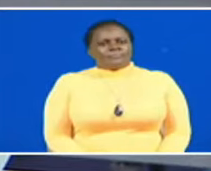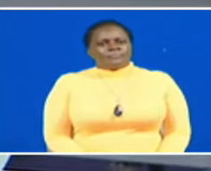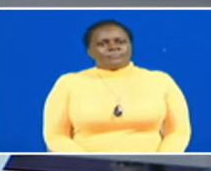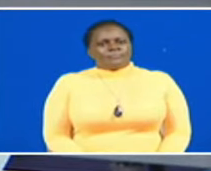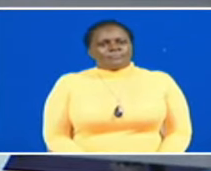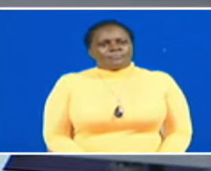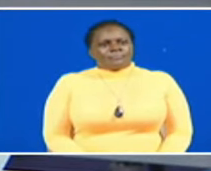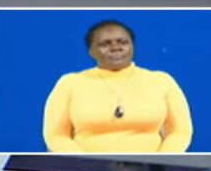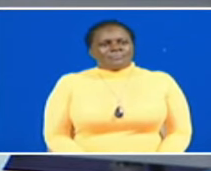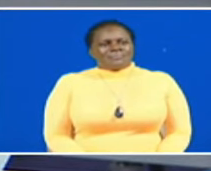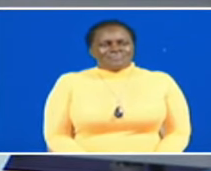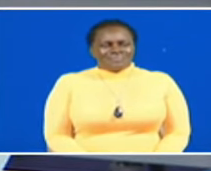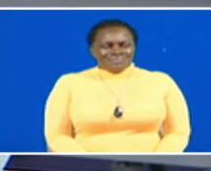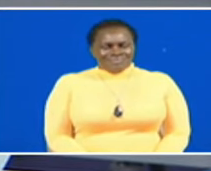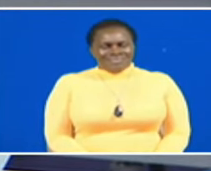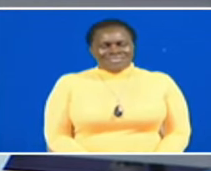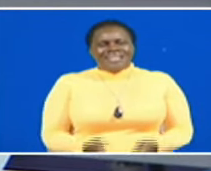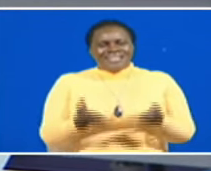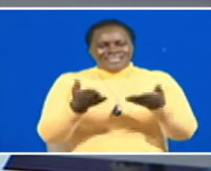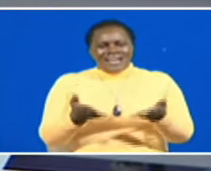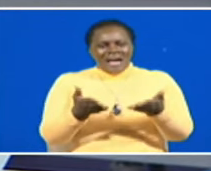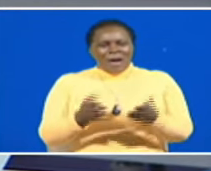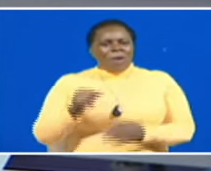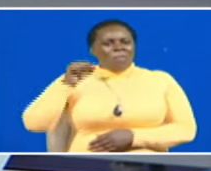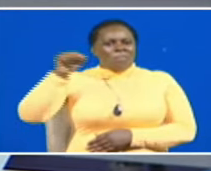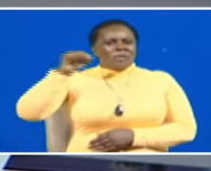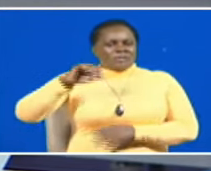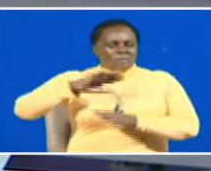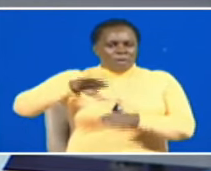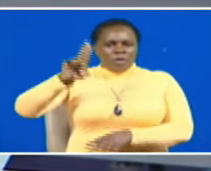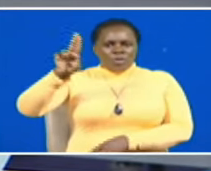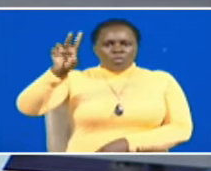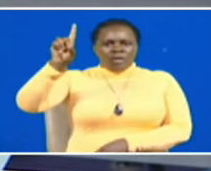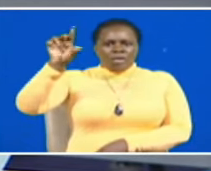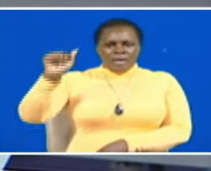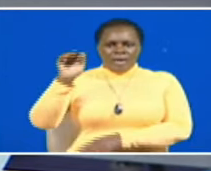Right, away from that, the UDA party has asked the aspirant